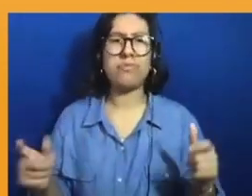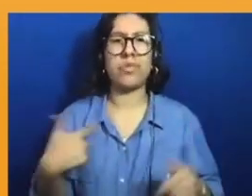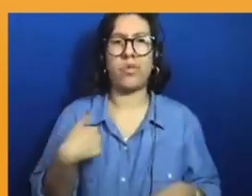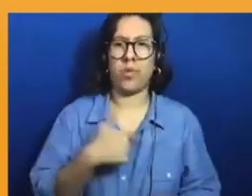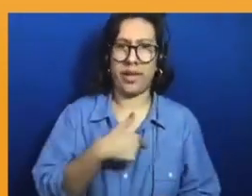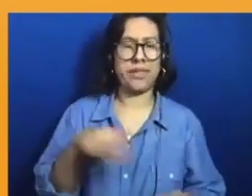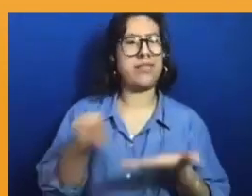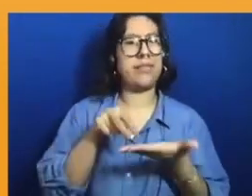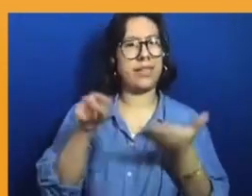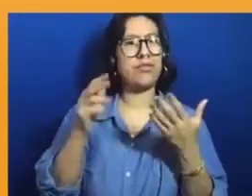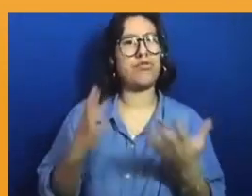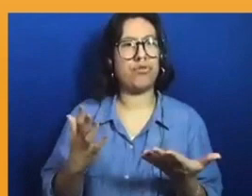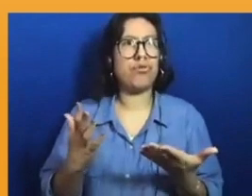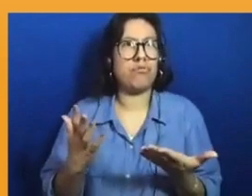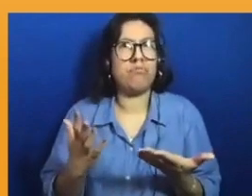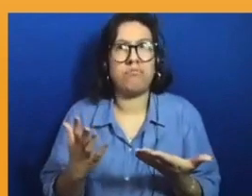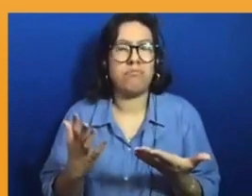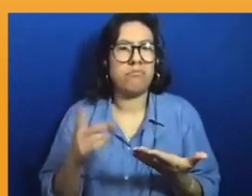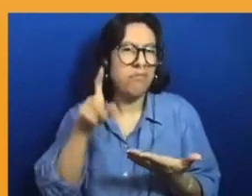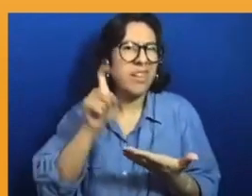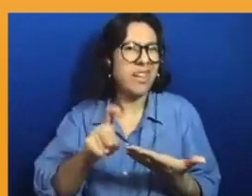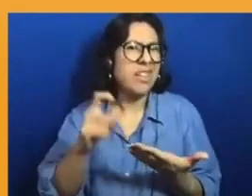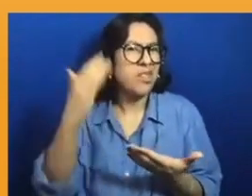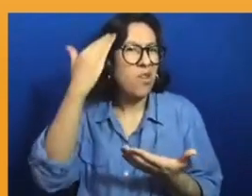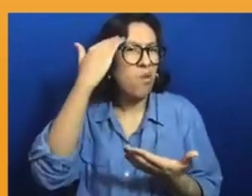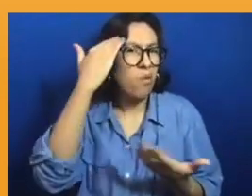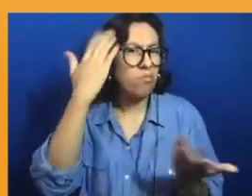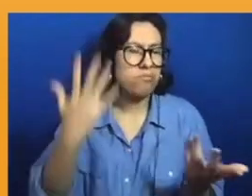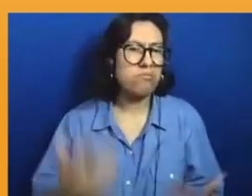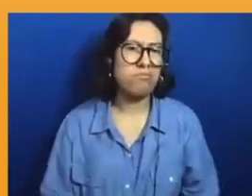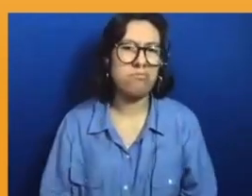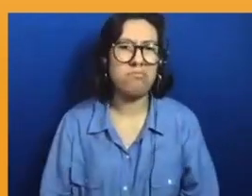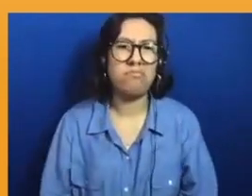dancers need to be taking.